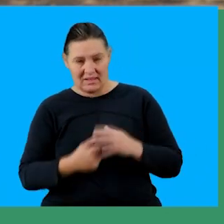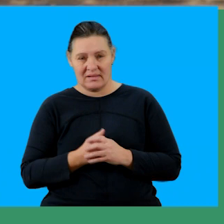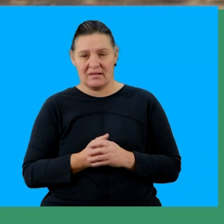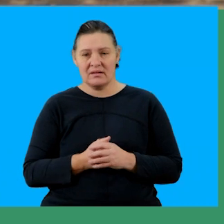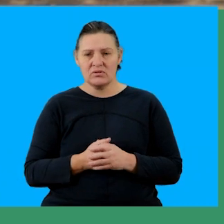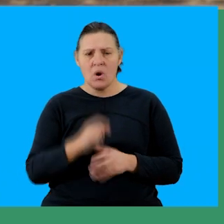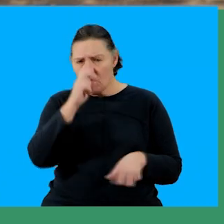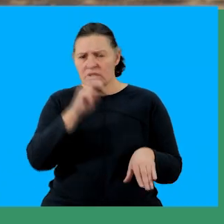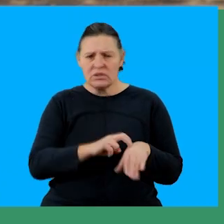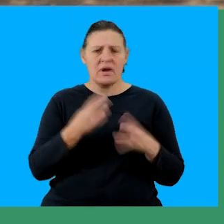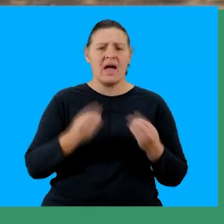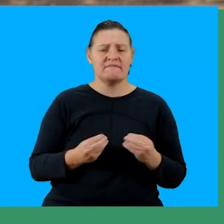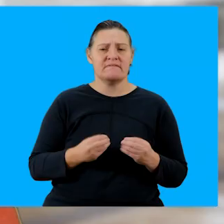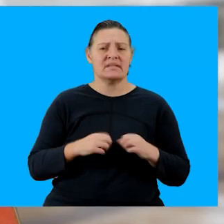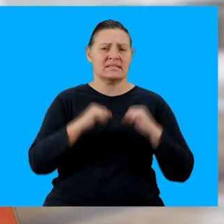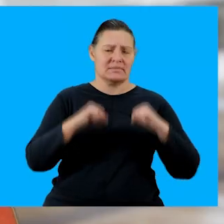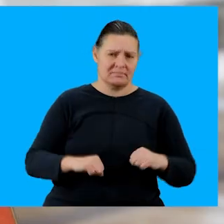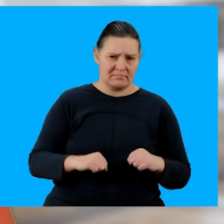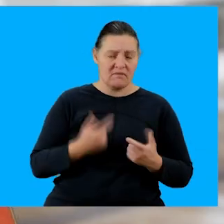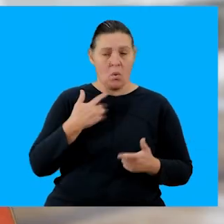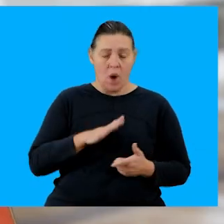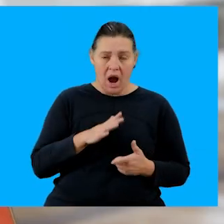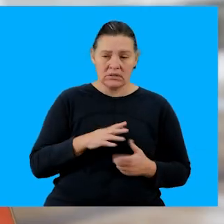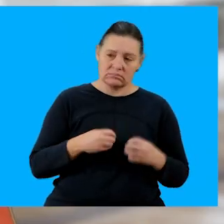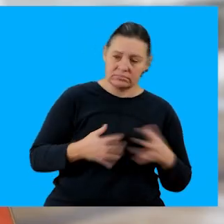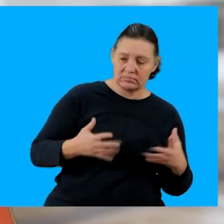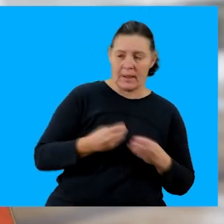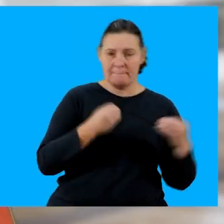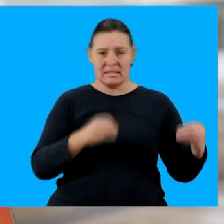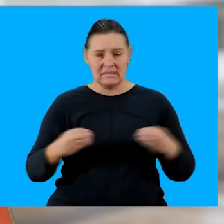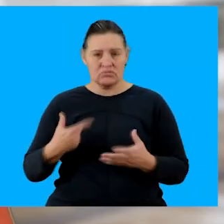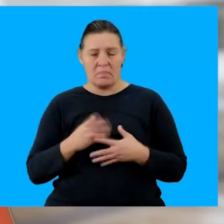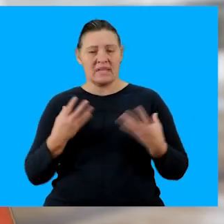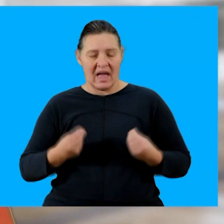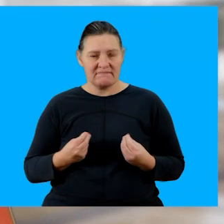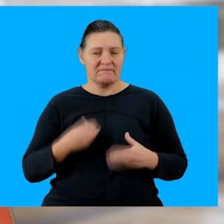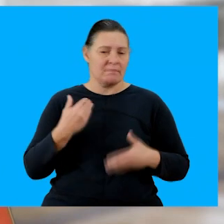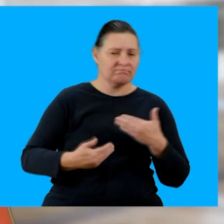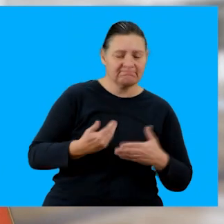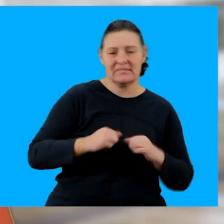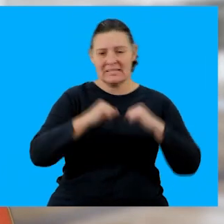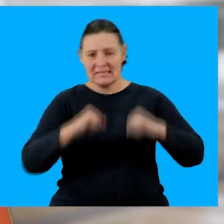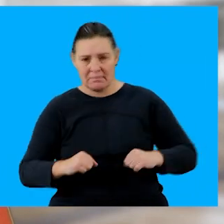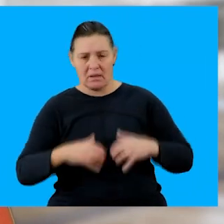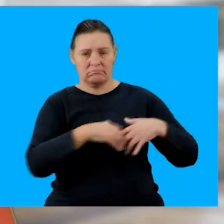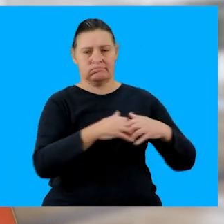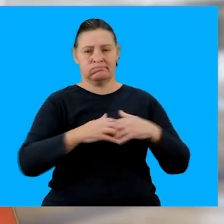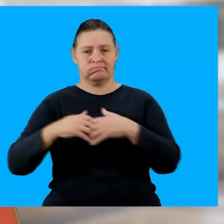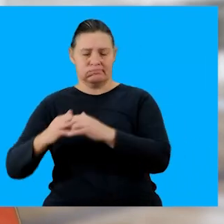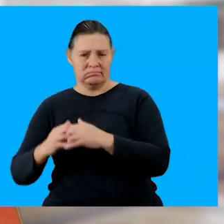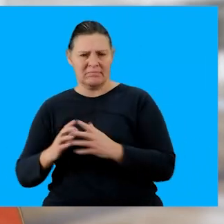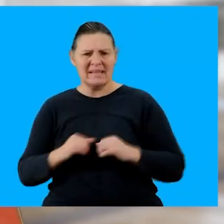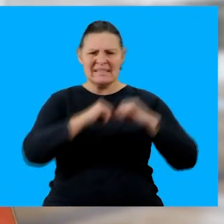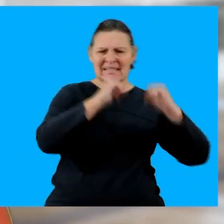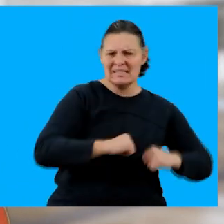goals. So we need to have systems. When you want to initiate a business, you need to have systems and processes in place. When we talk